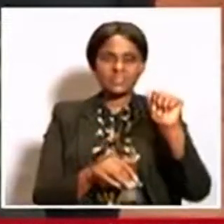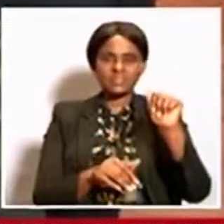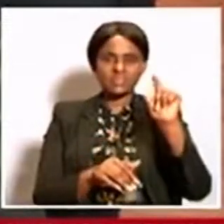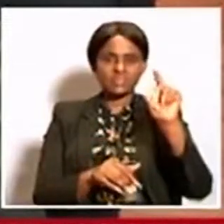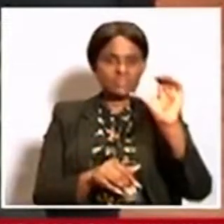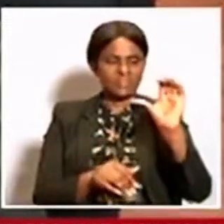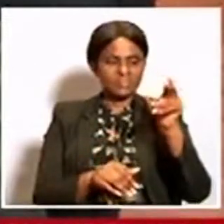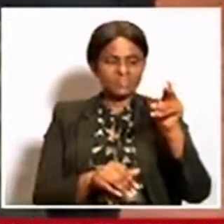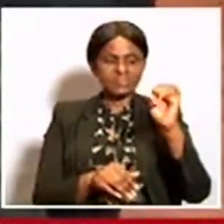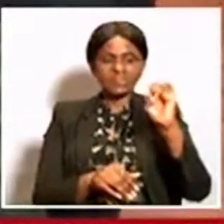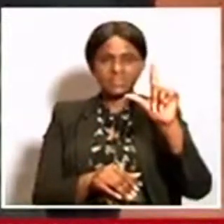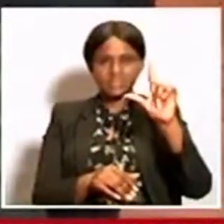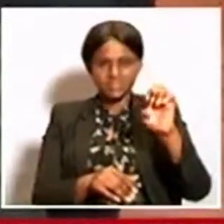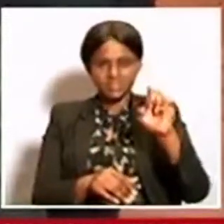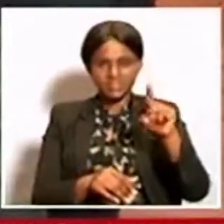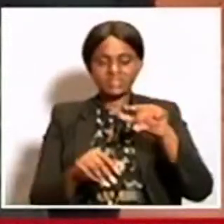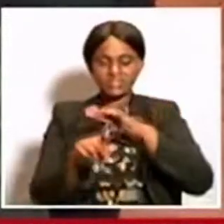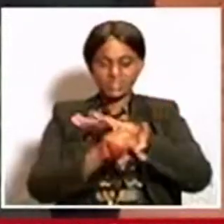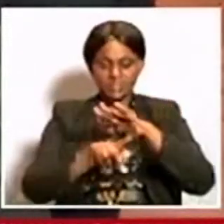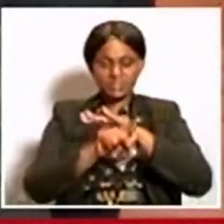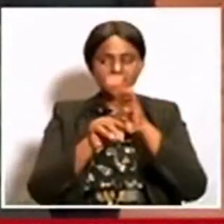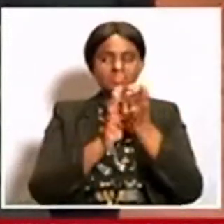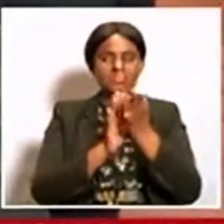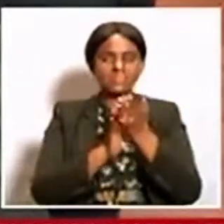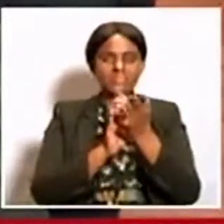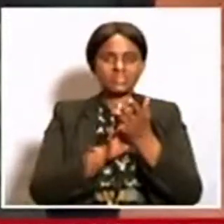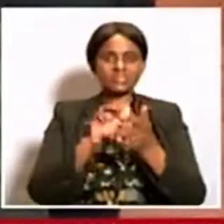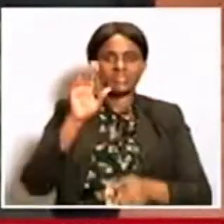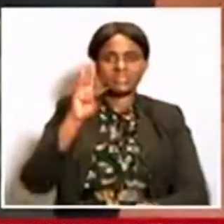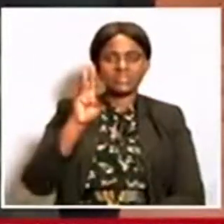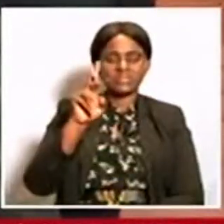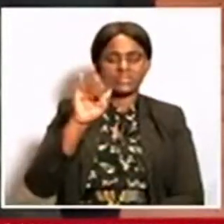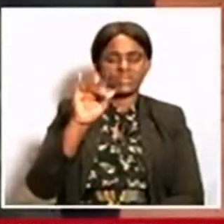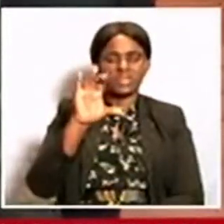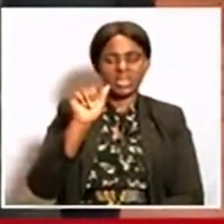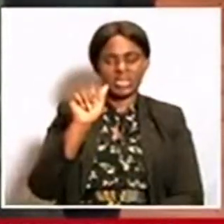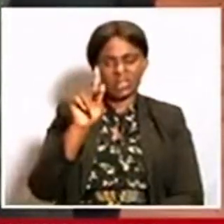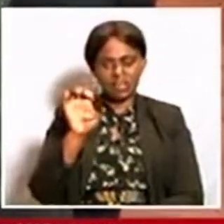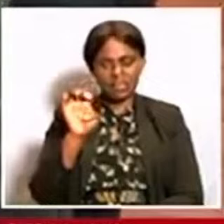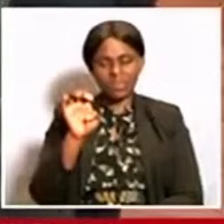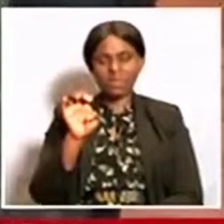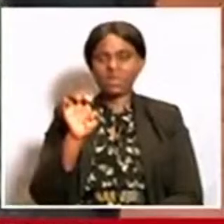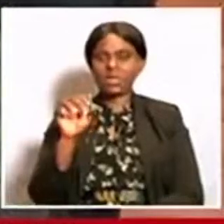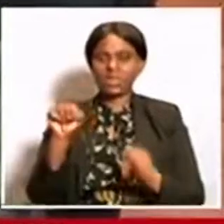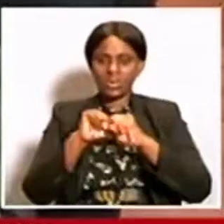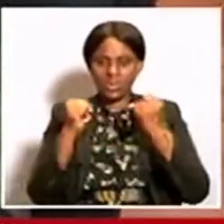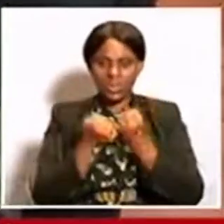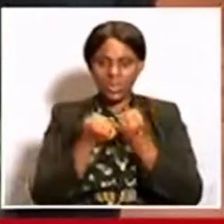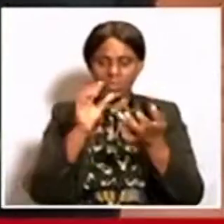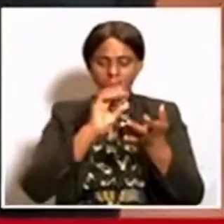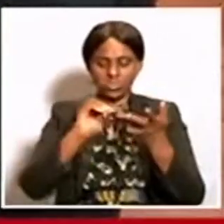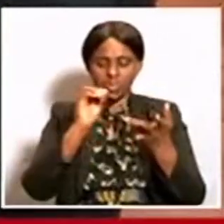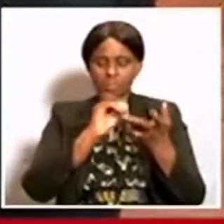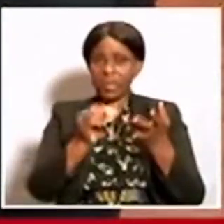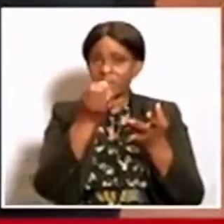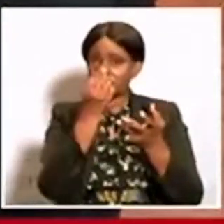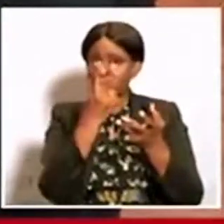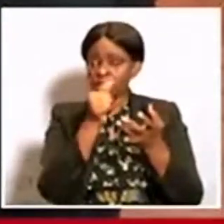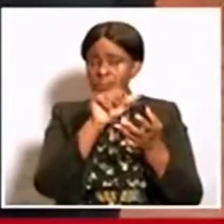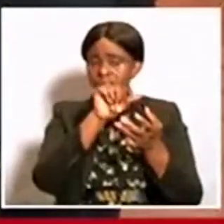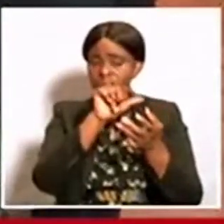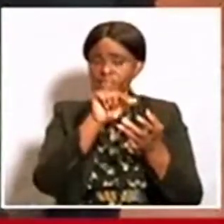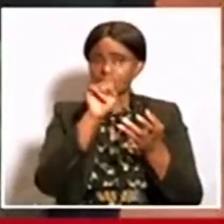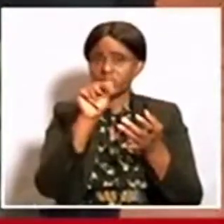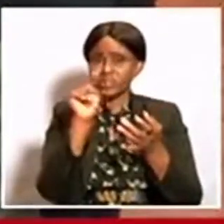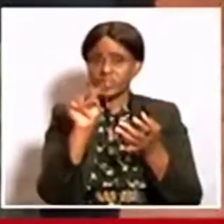School by Brico Multipurpose Cooperative Society. Chair, on October 12th,